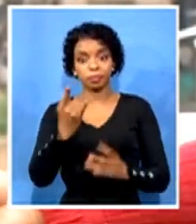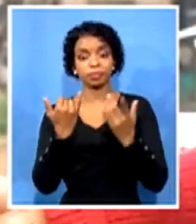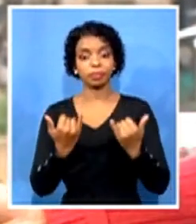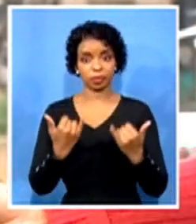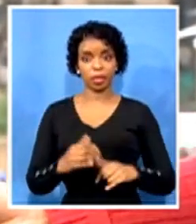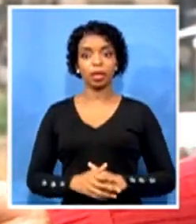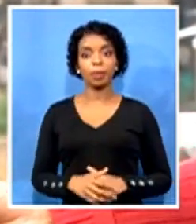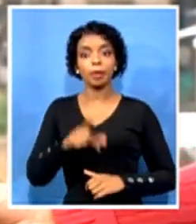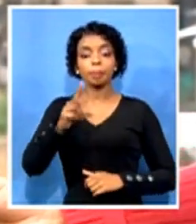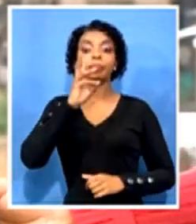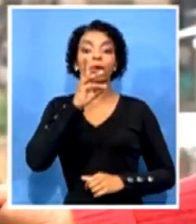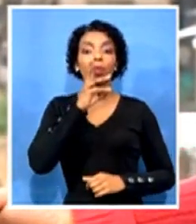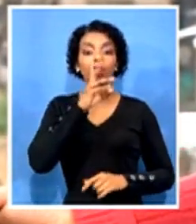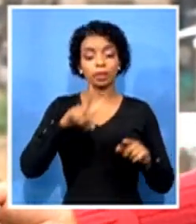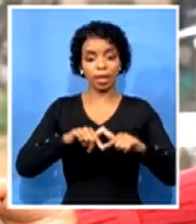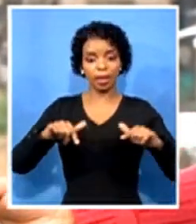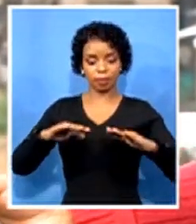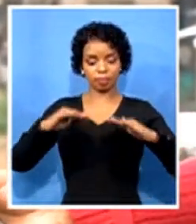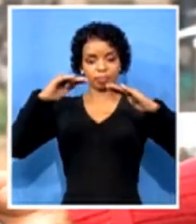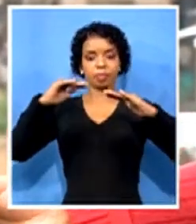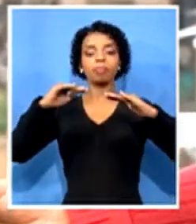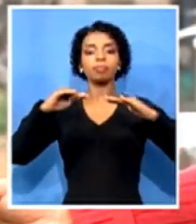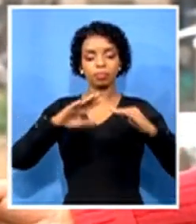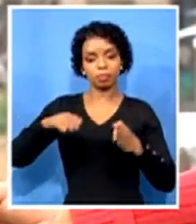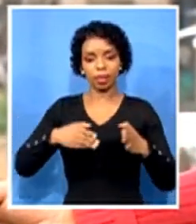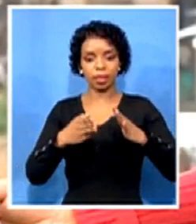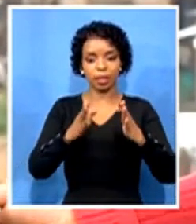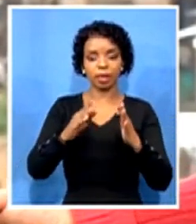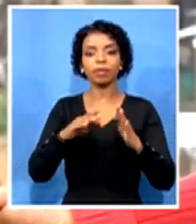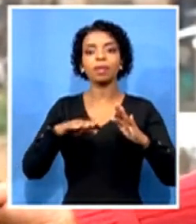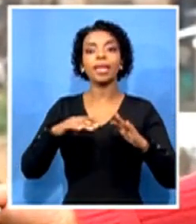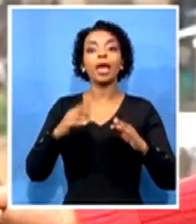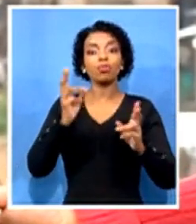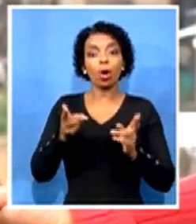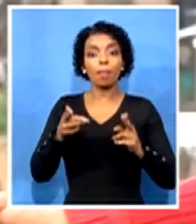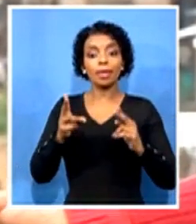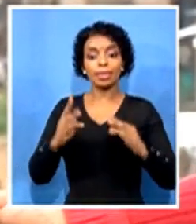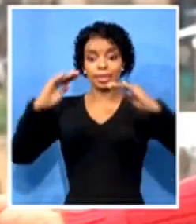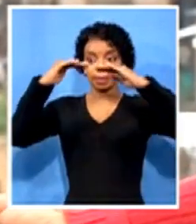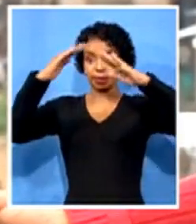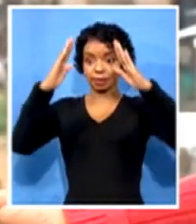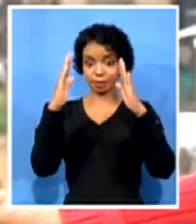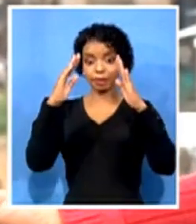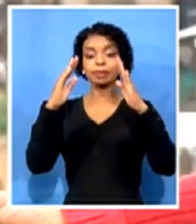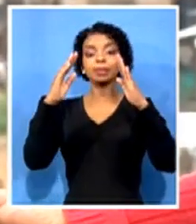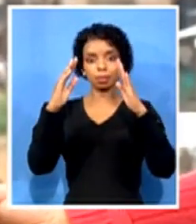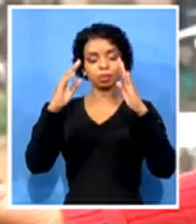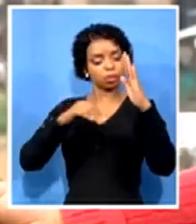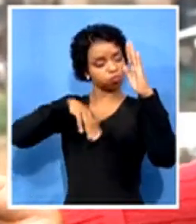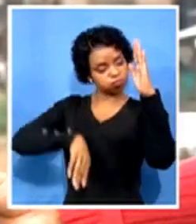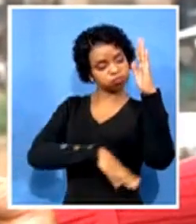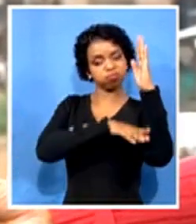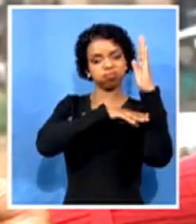water along the residential areas, along the shacks, where now it's totally dangerous, and the currency of the water would